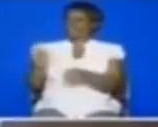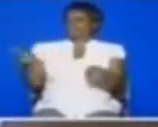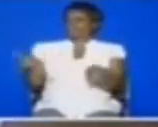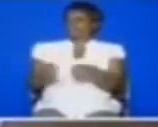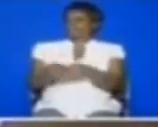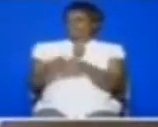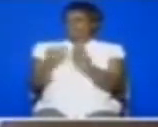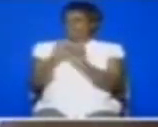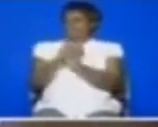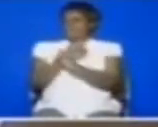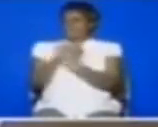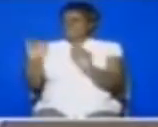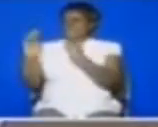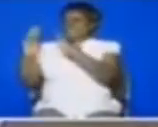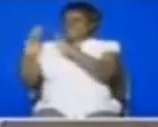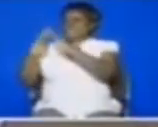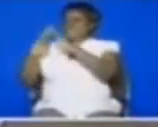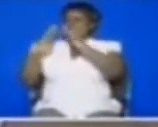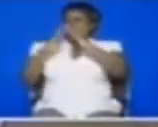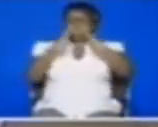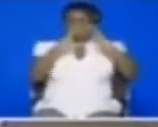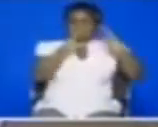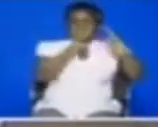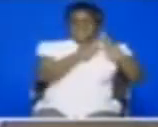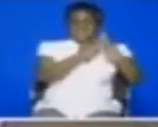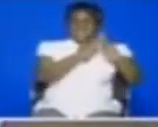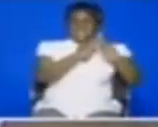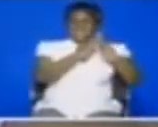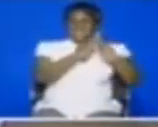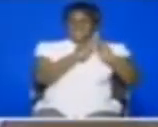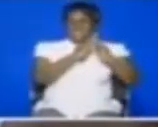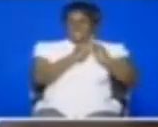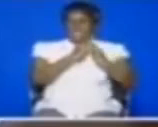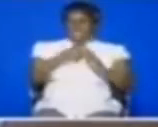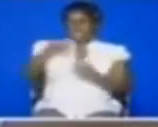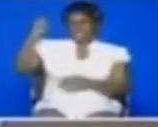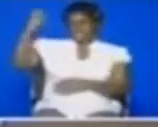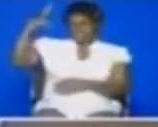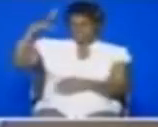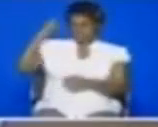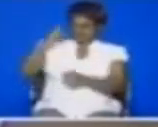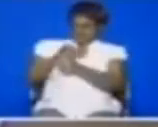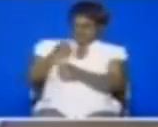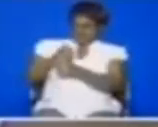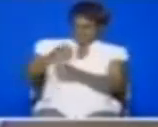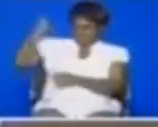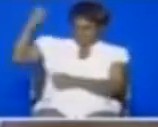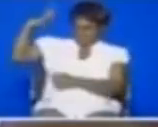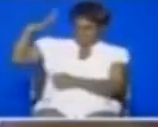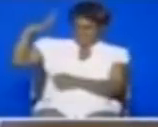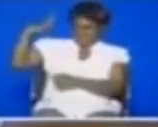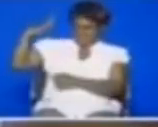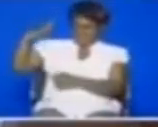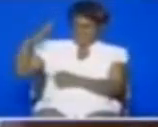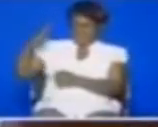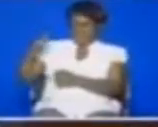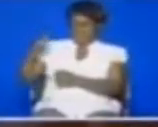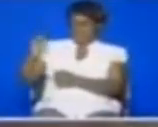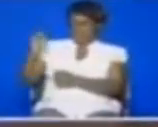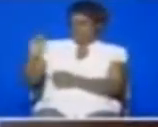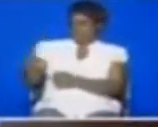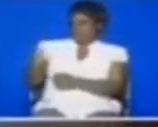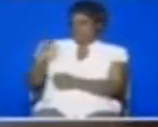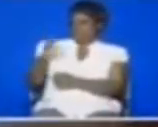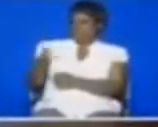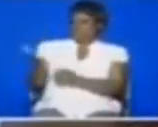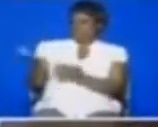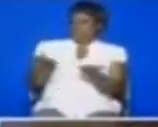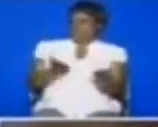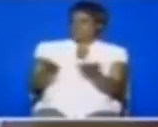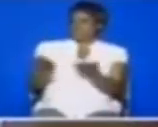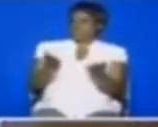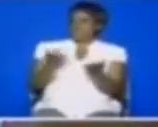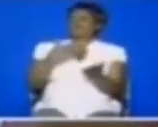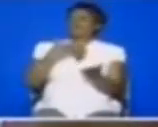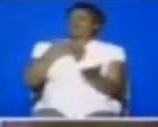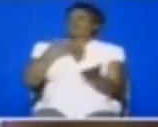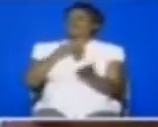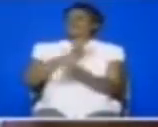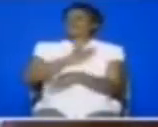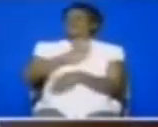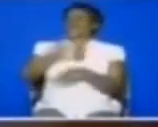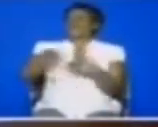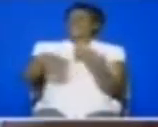same time clean up our estates. Give the Juakali the dustbins to make. Give the Juakali mechanics the servicing of the trucks. I